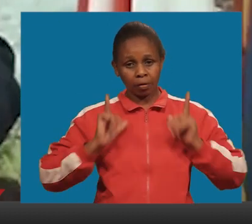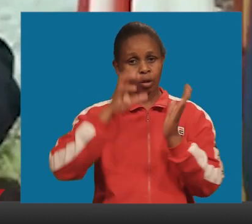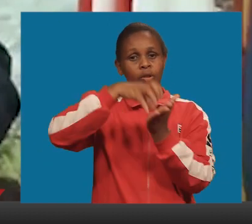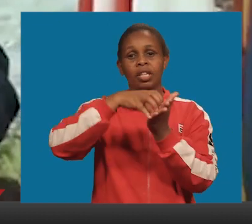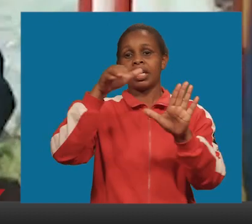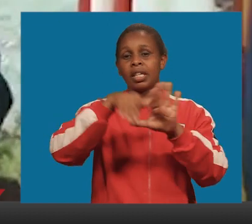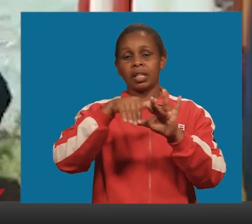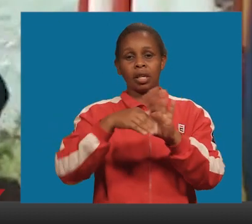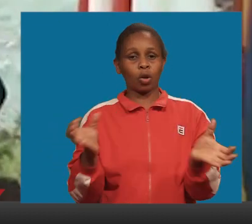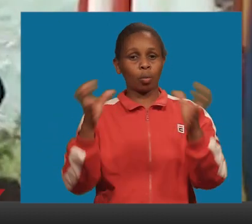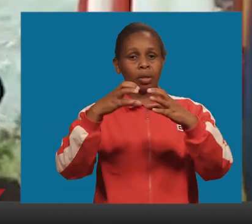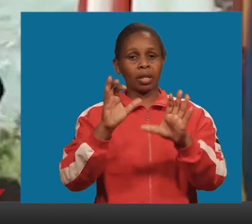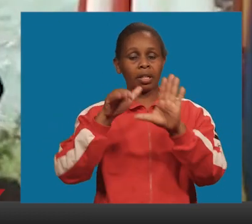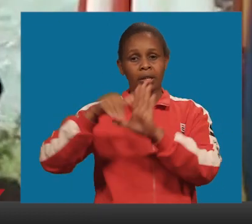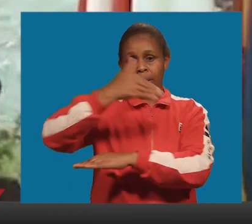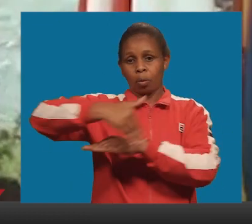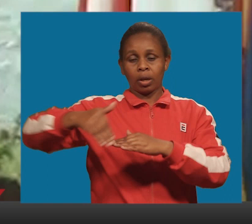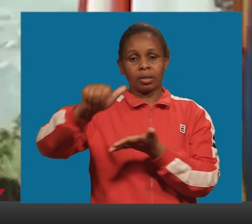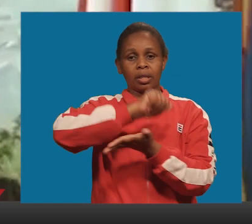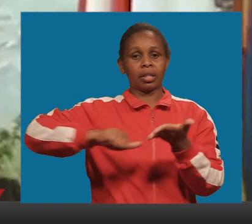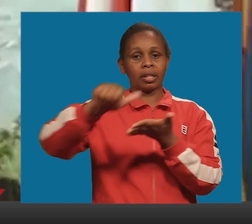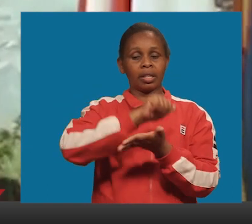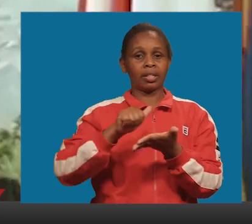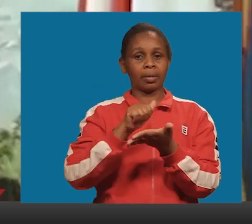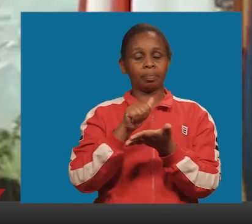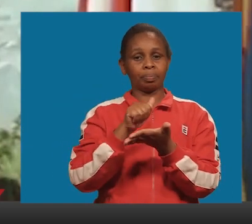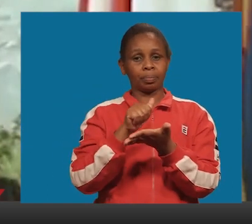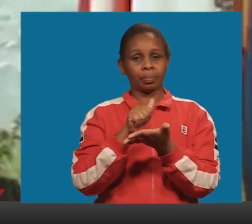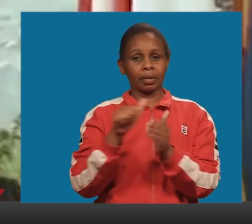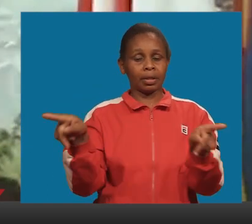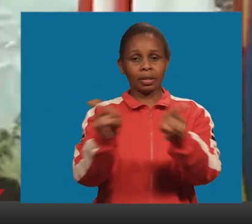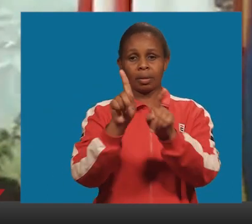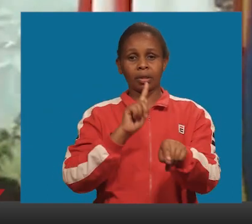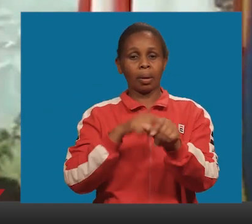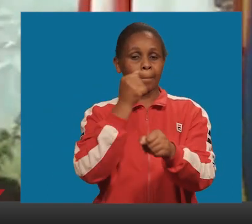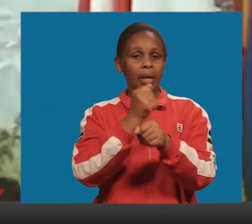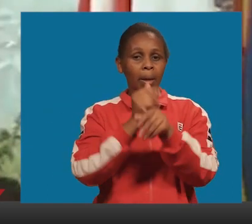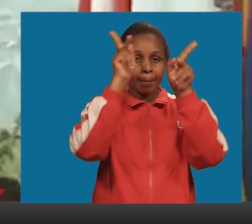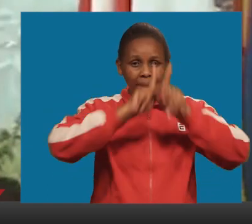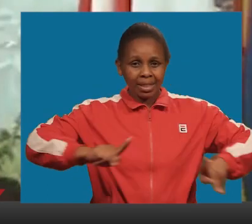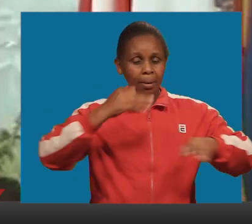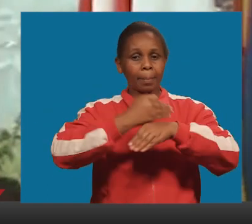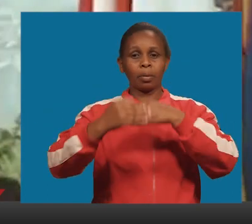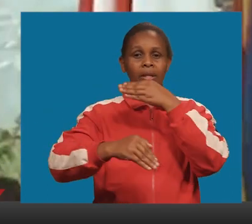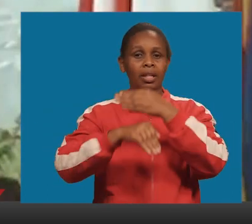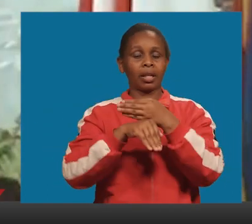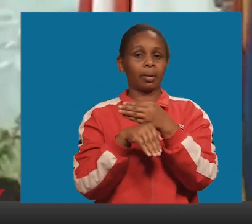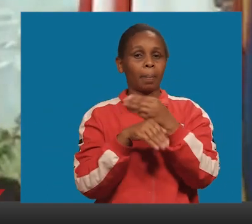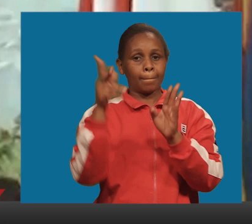of communities along the border areas, design and implement peace-building